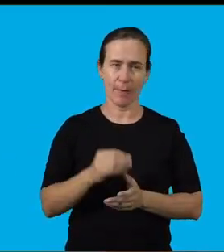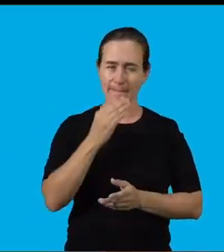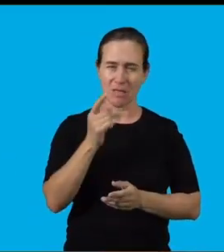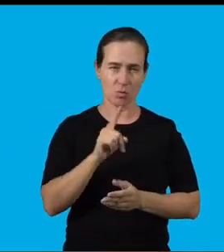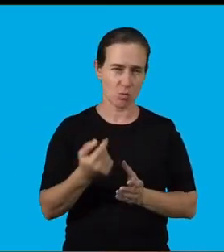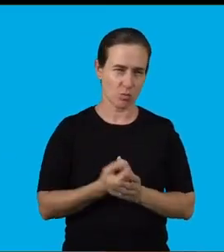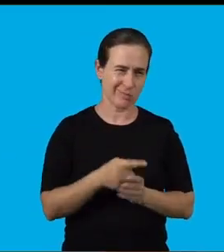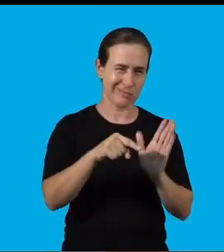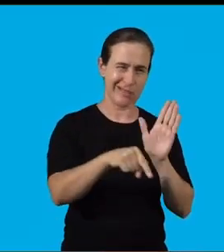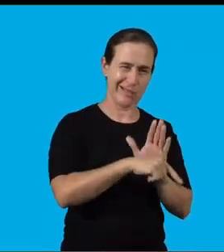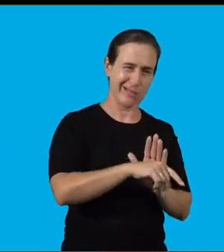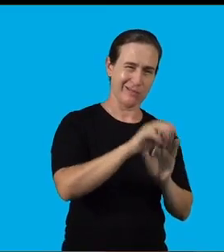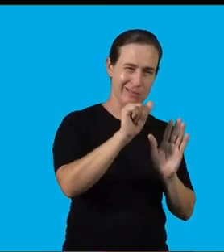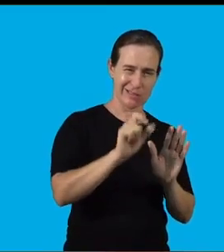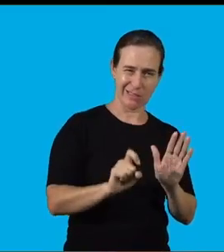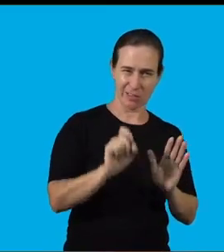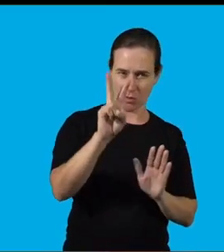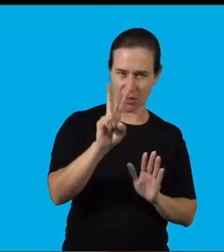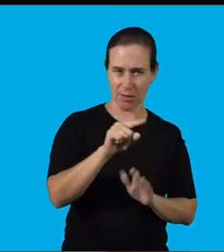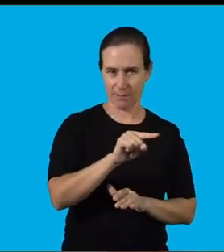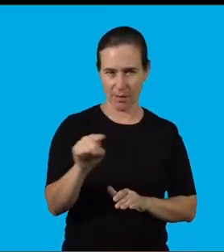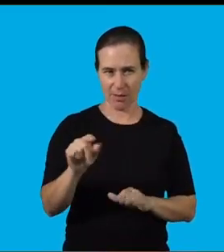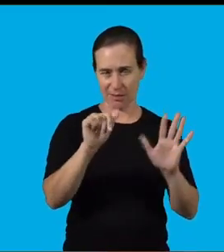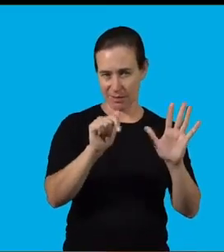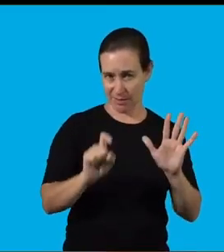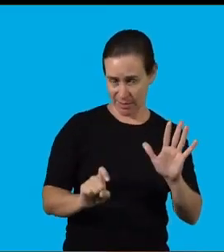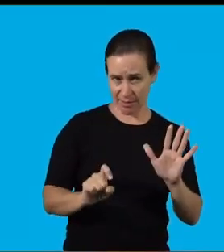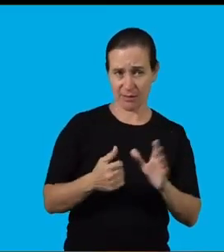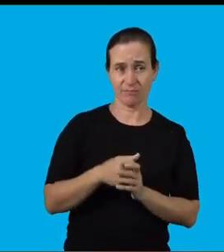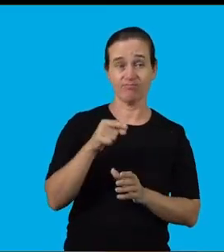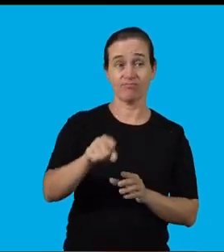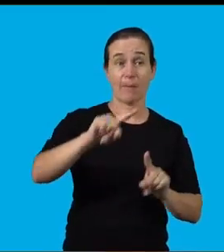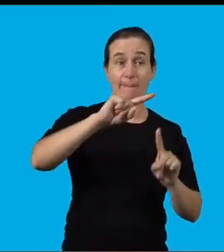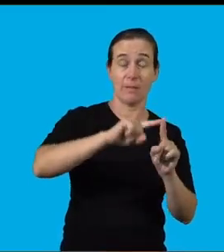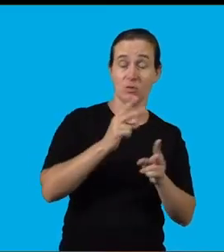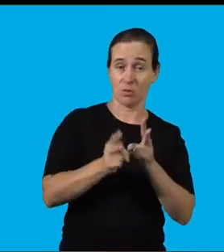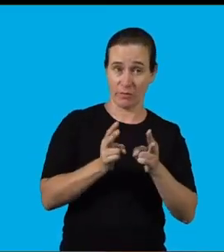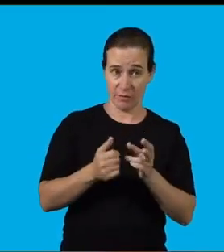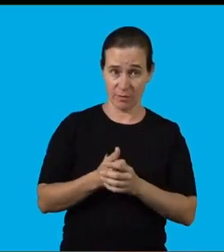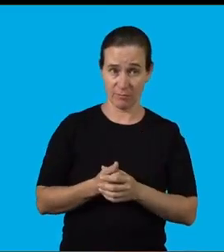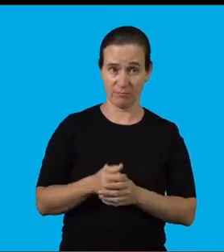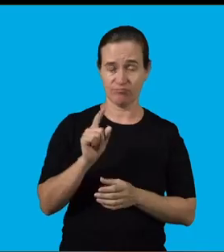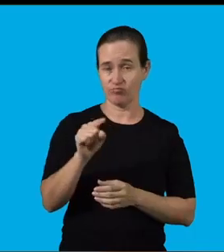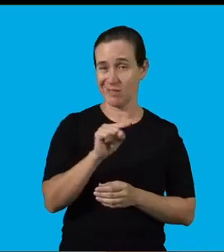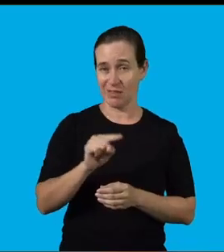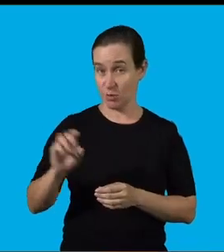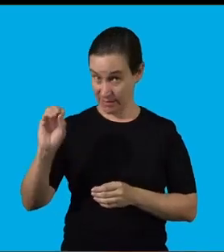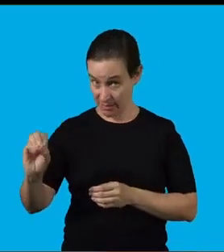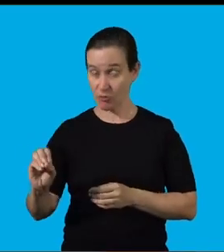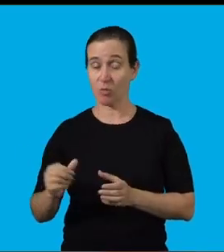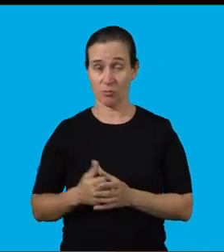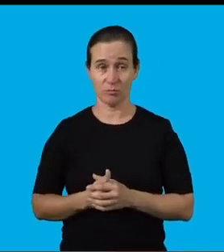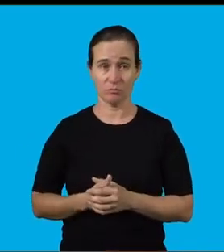derivative, we get minus 6x squared minus 6x plus 12 is equal